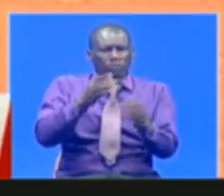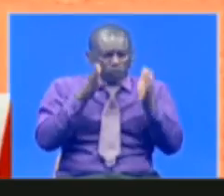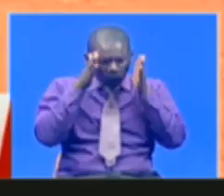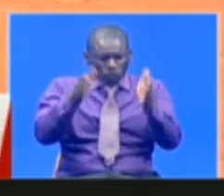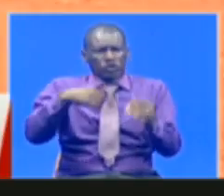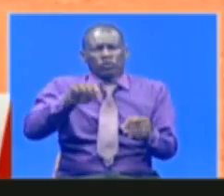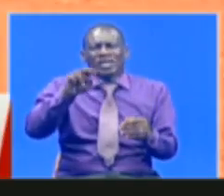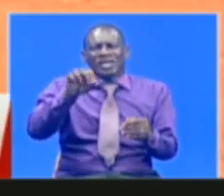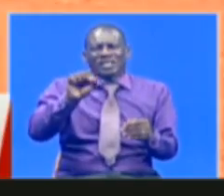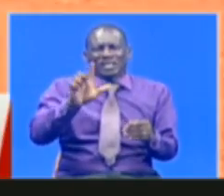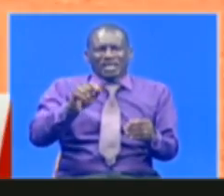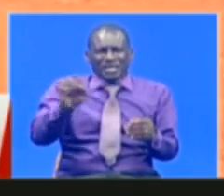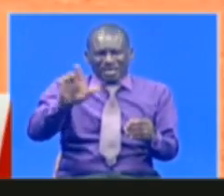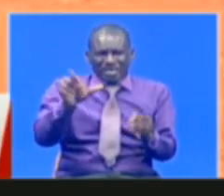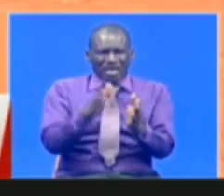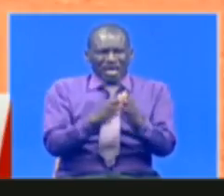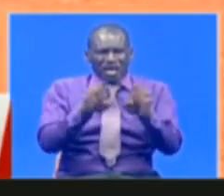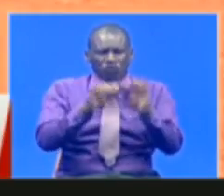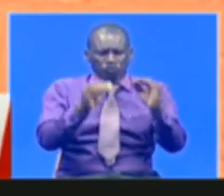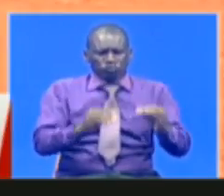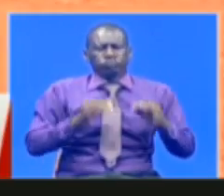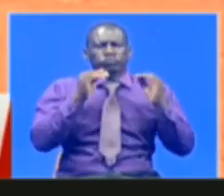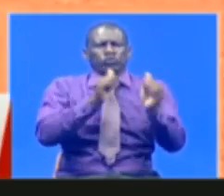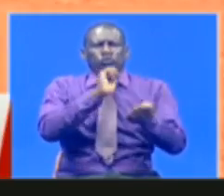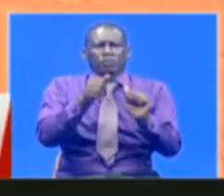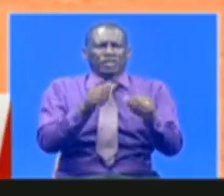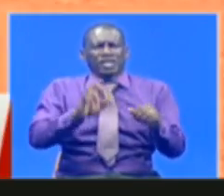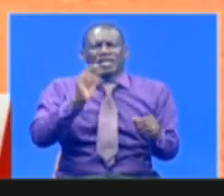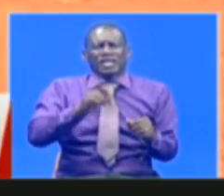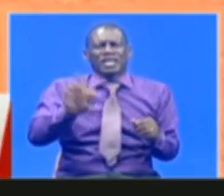the NSL League and graduate to competing in the Kenya